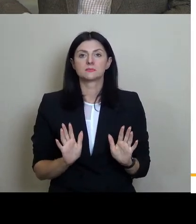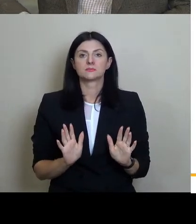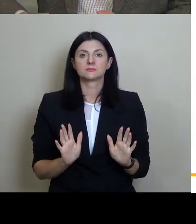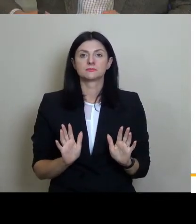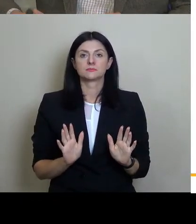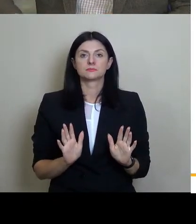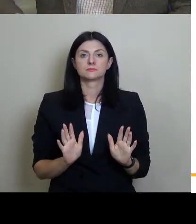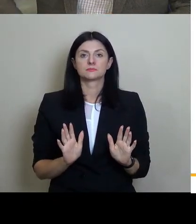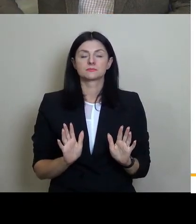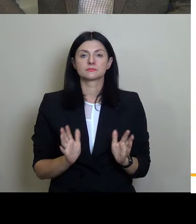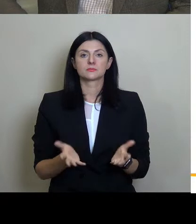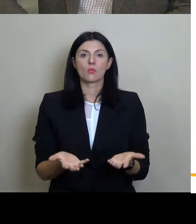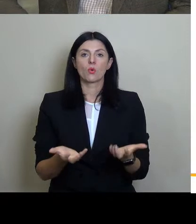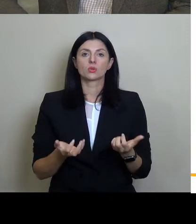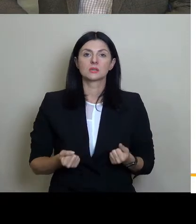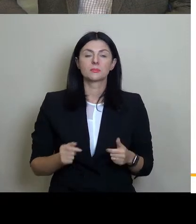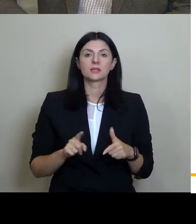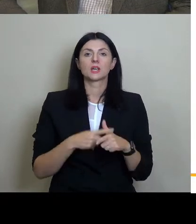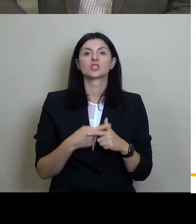only